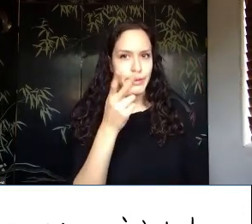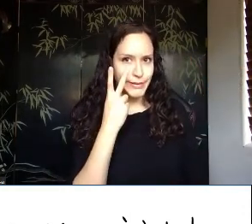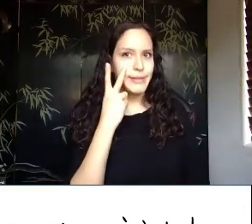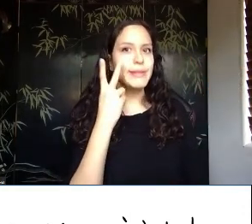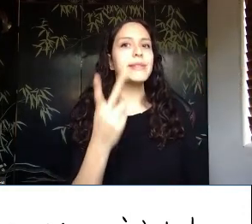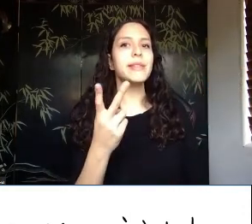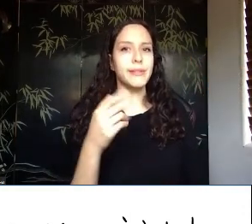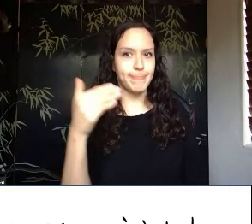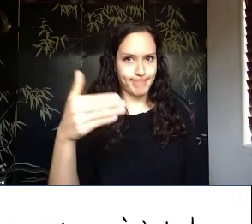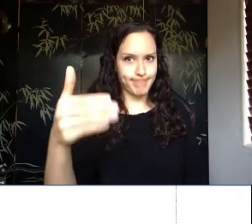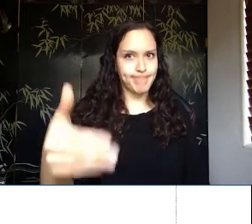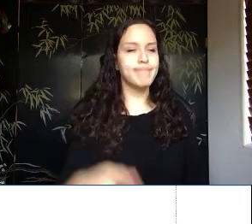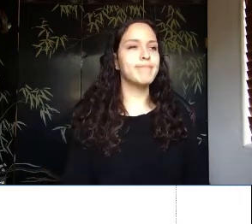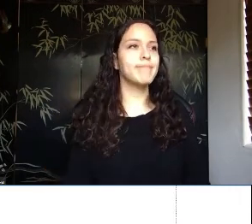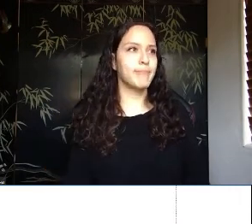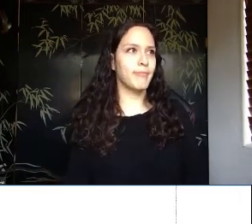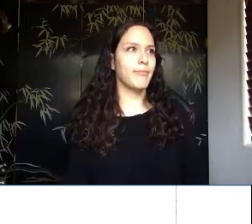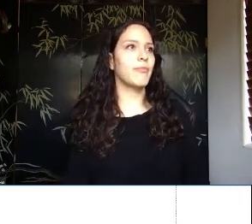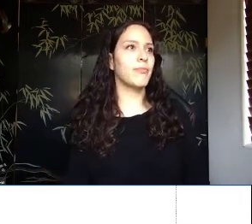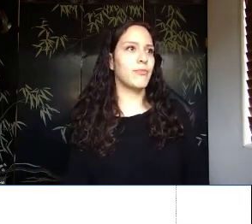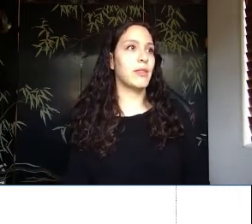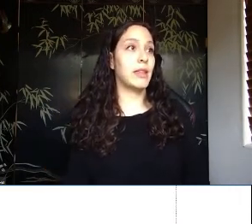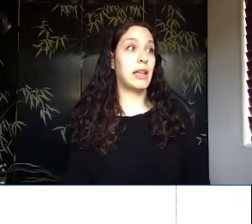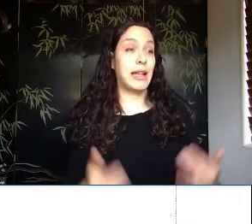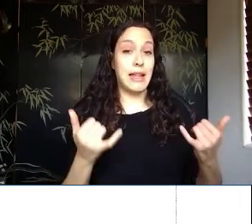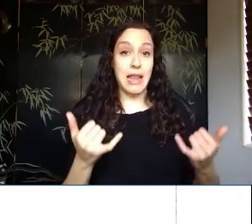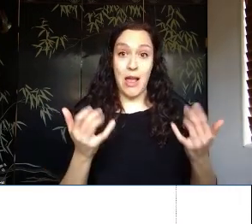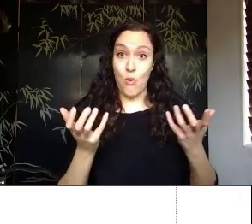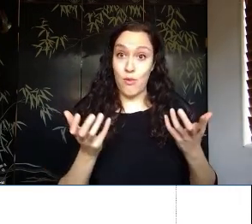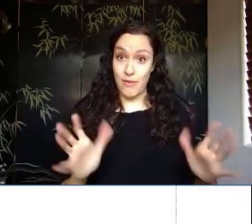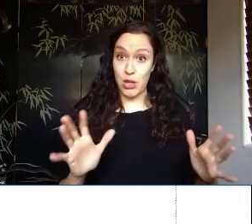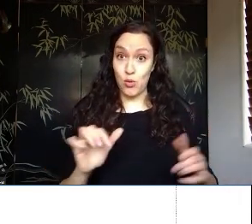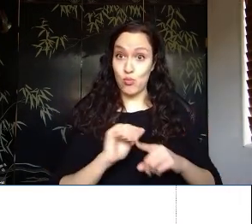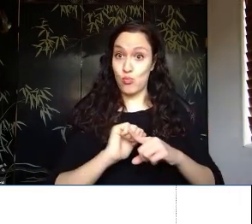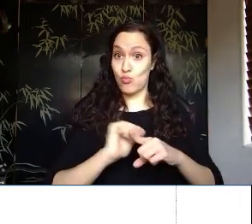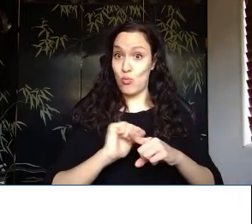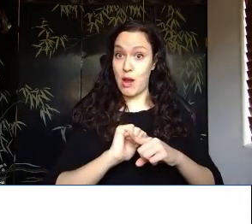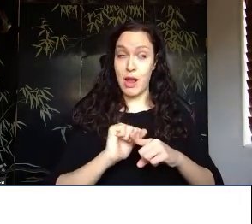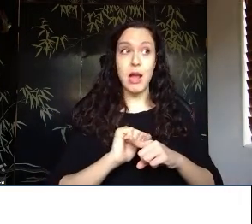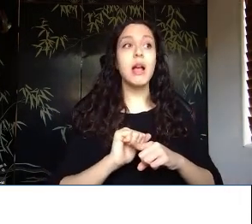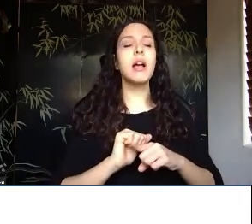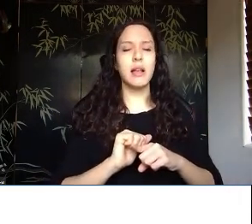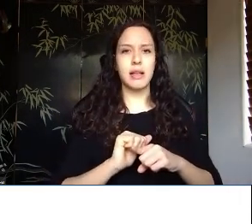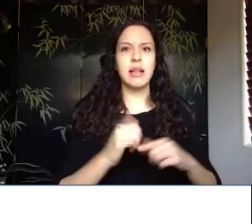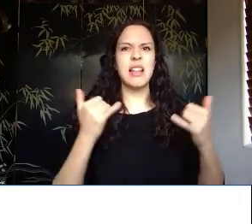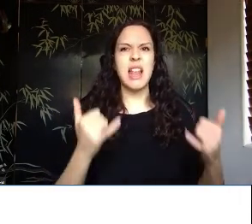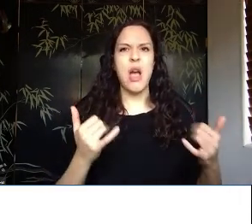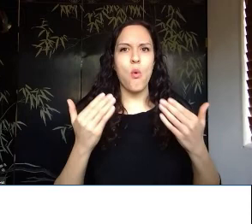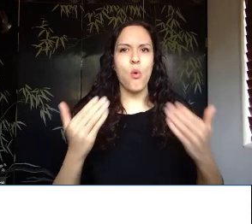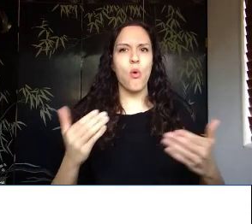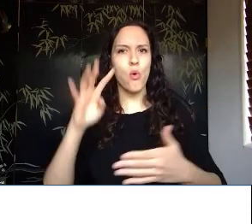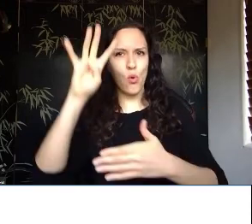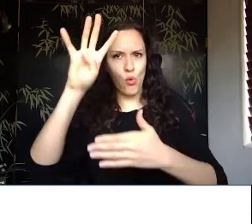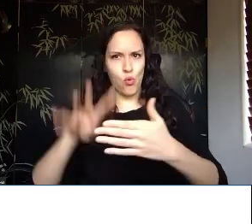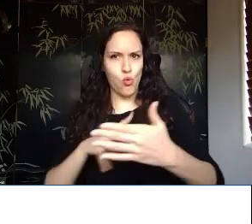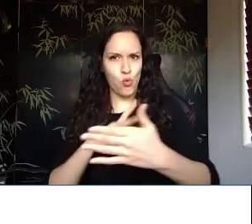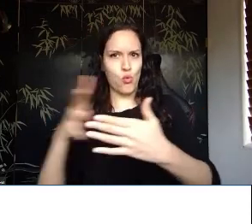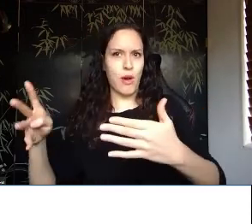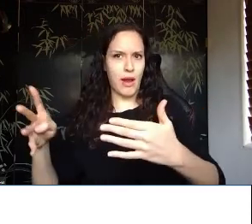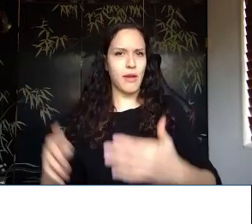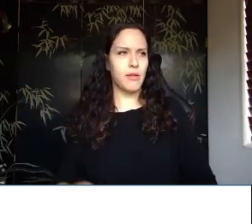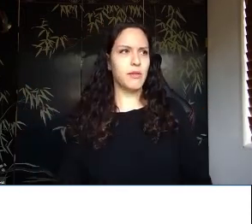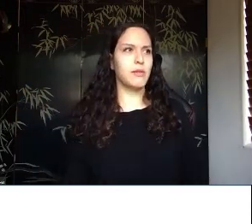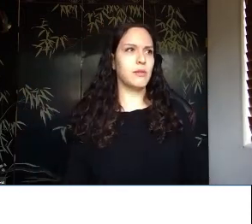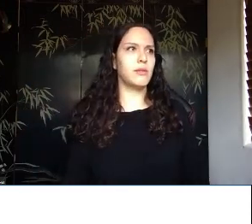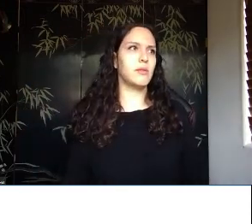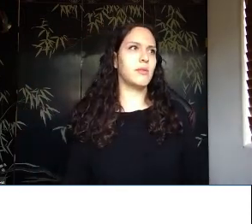that. So now that we had some practice in word form, let's get to graphing. Okay, so I have this